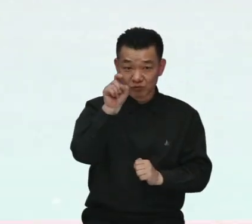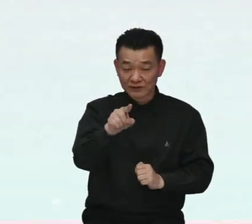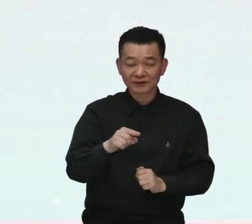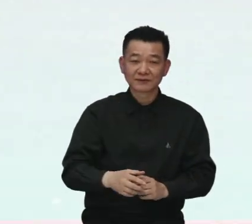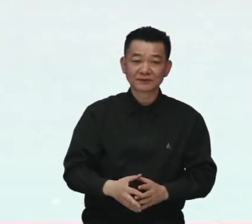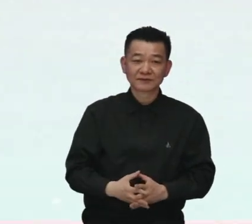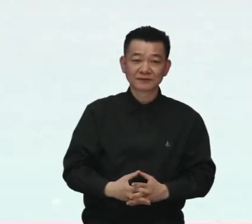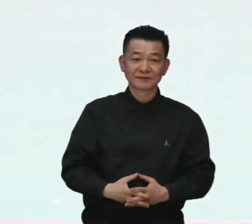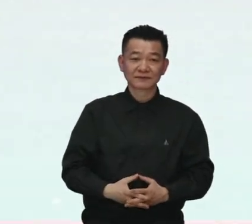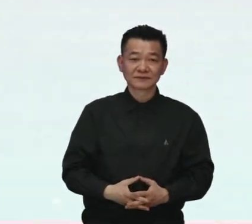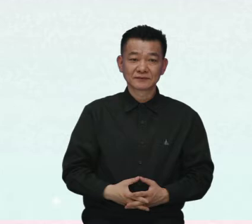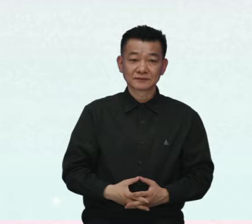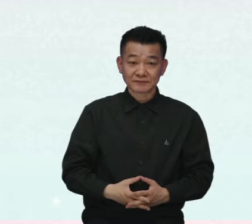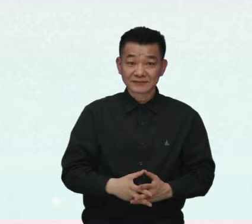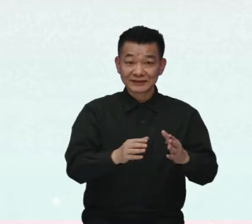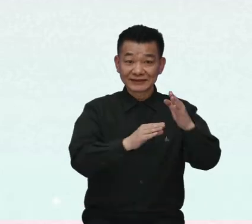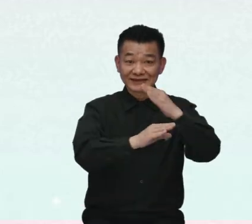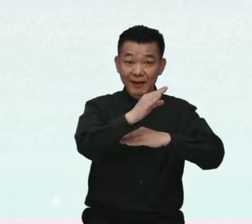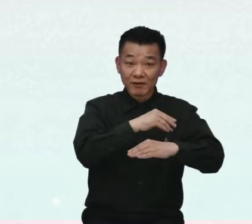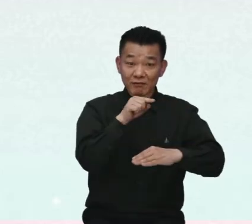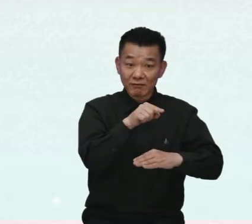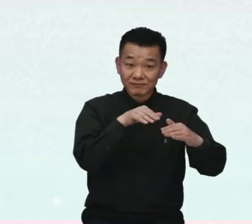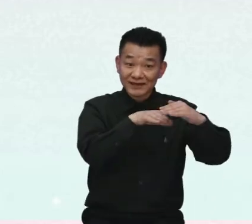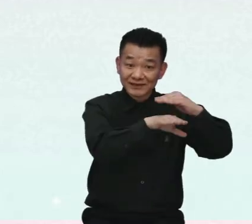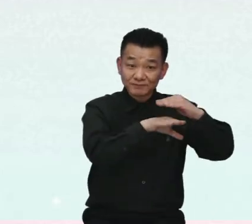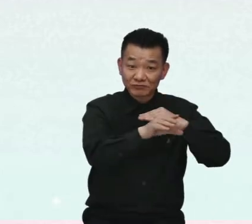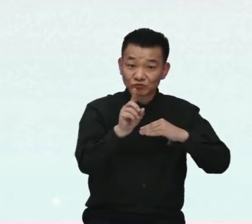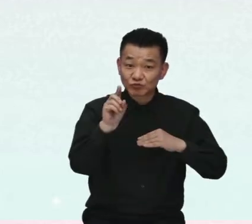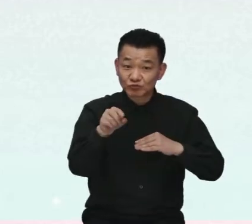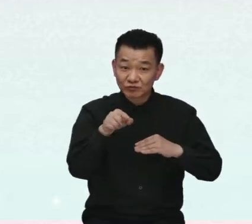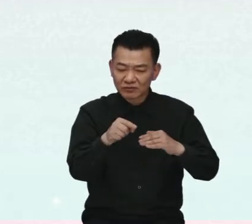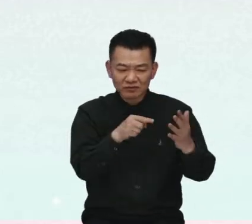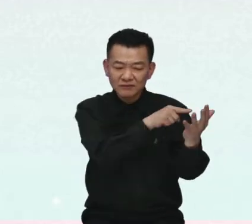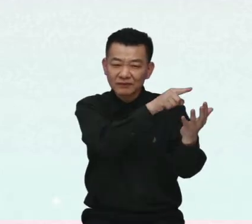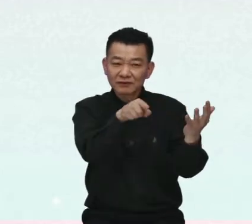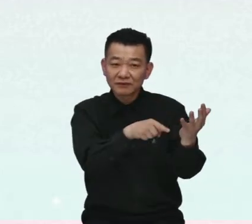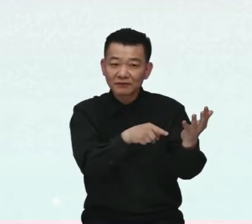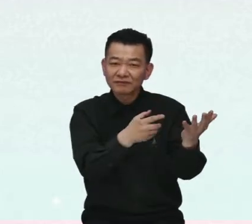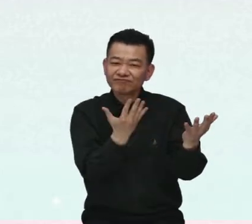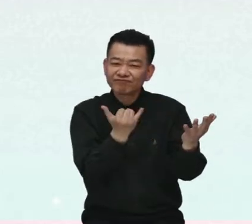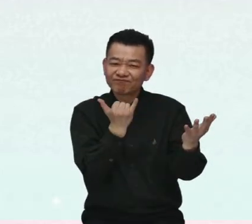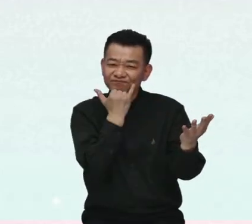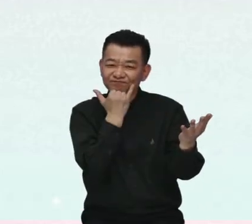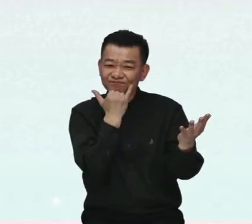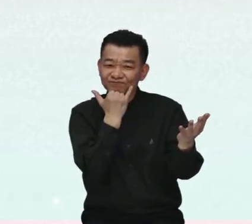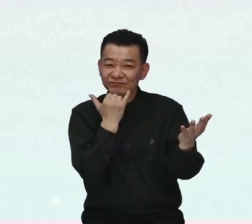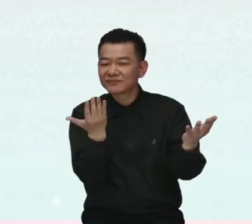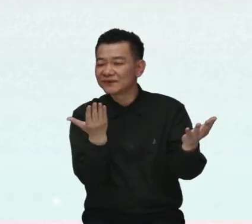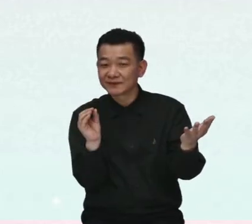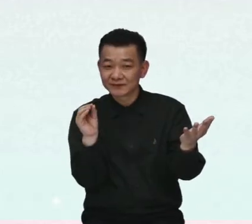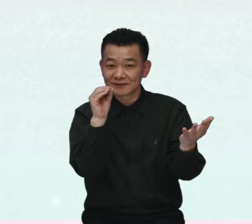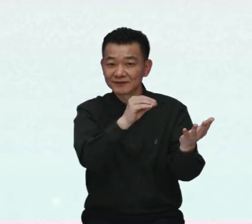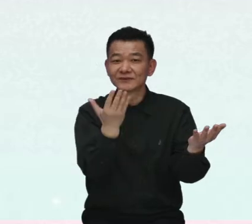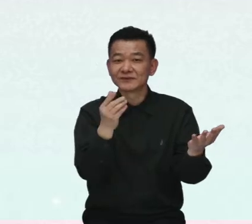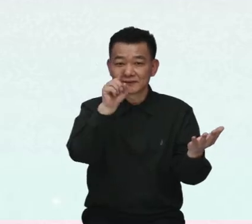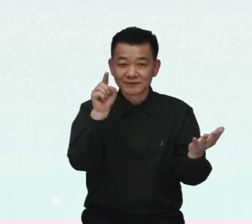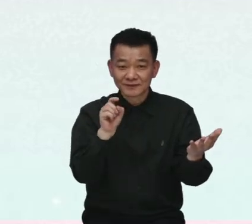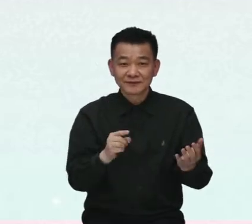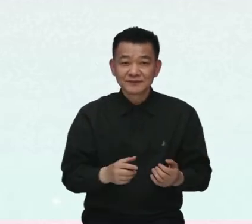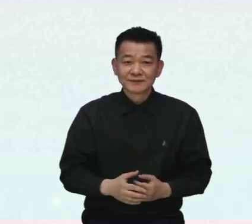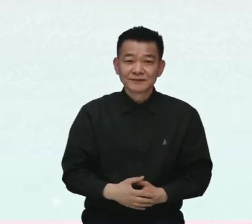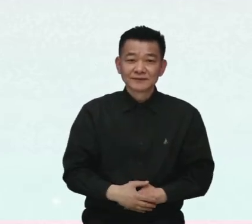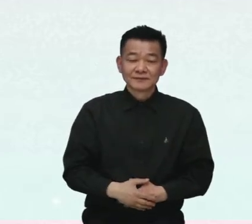Now, shall we solve a quiz? From the following, which is not an appropriate measure to ensure the accessibility of persons